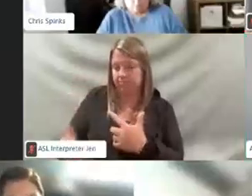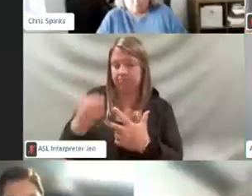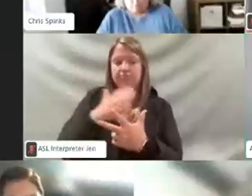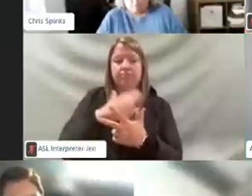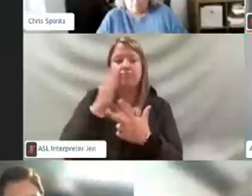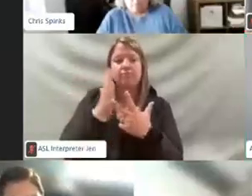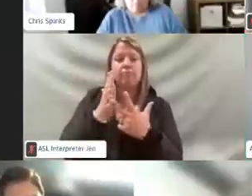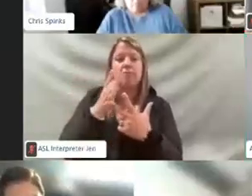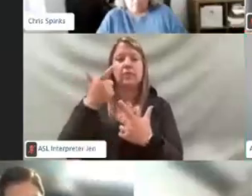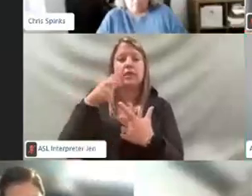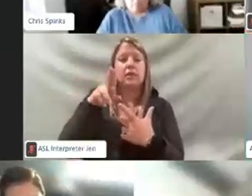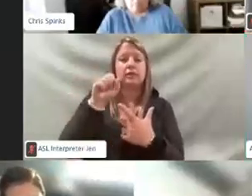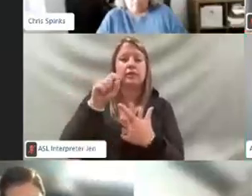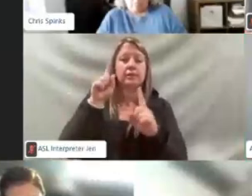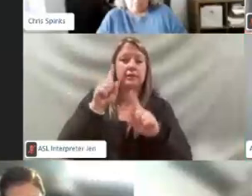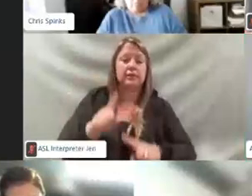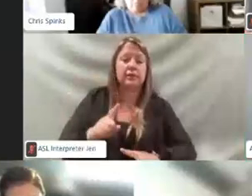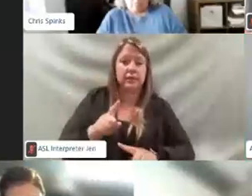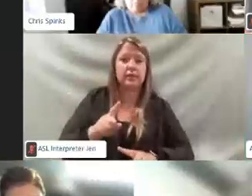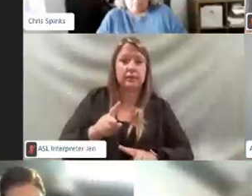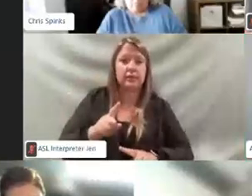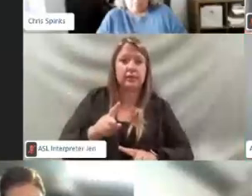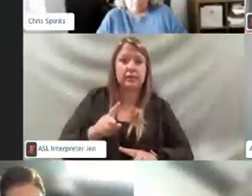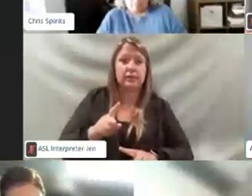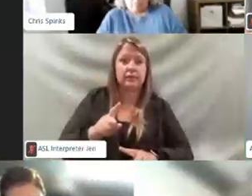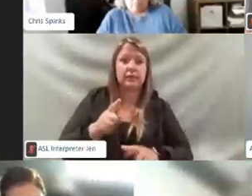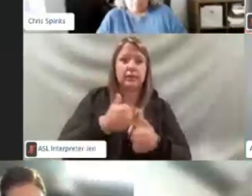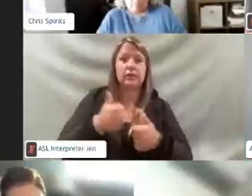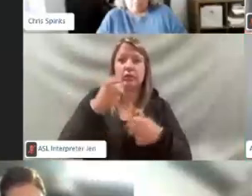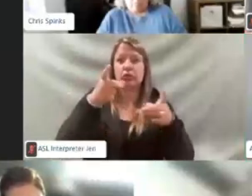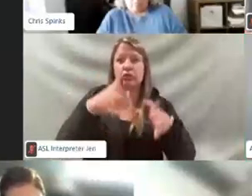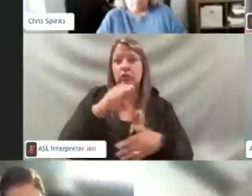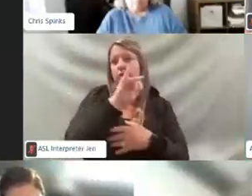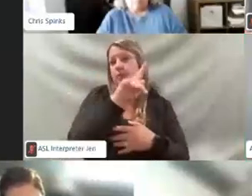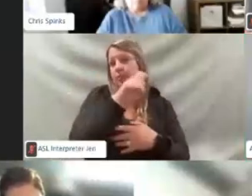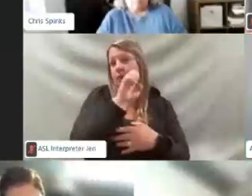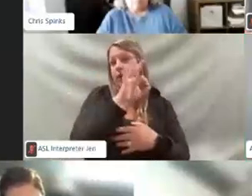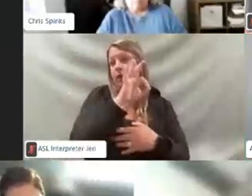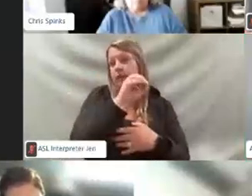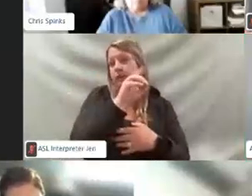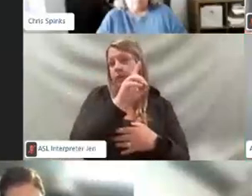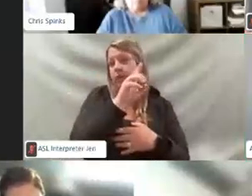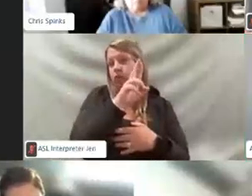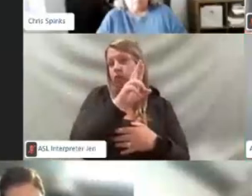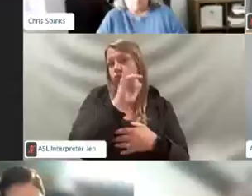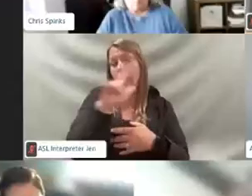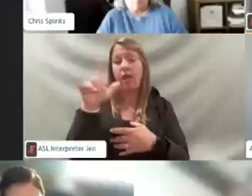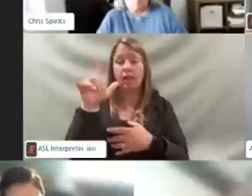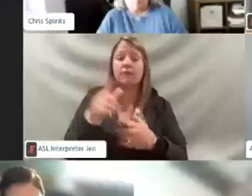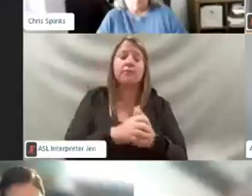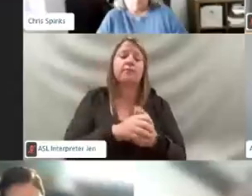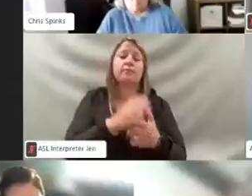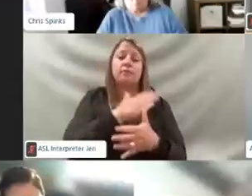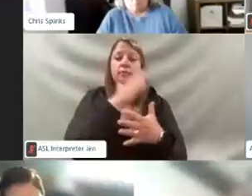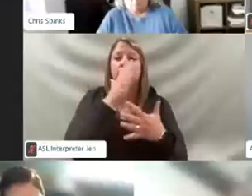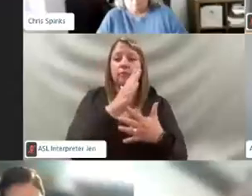And then we have our guest attendees, which is our executive director, Mike Fodrell. Here. We